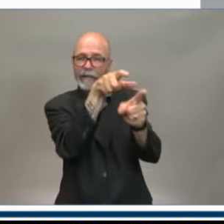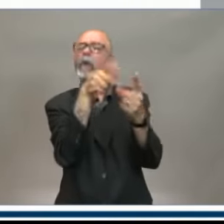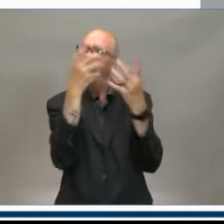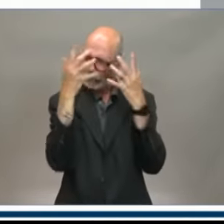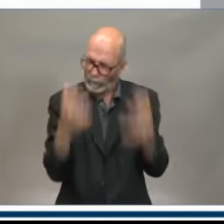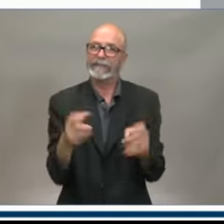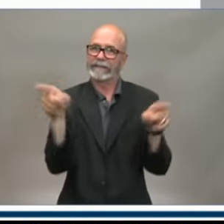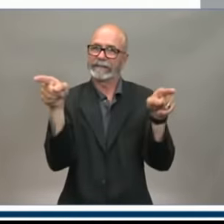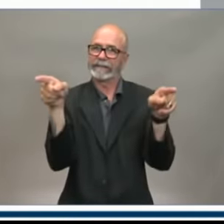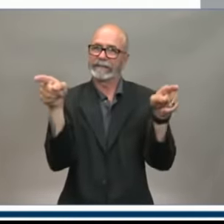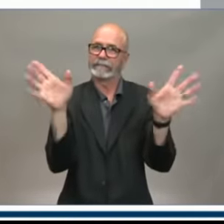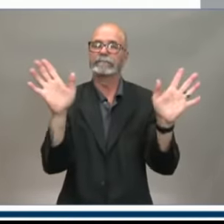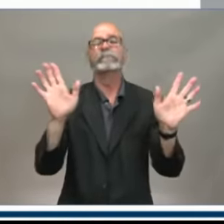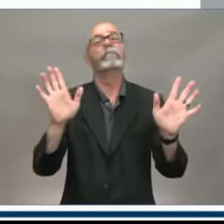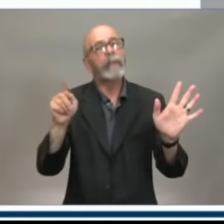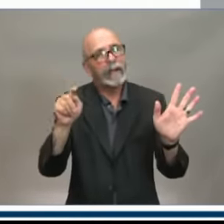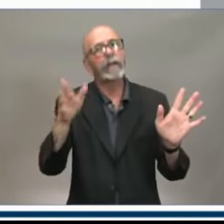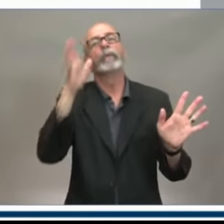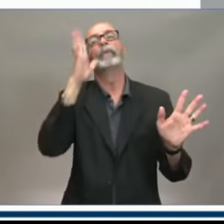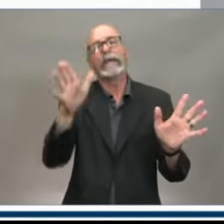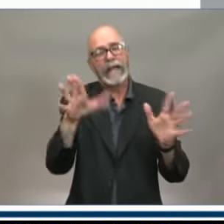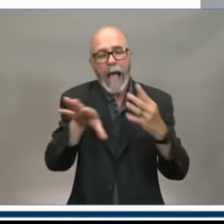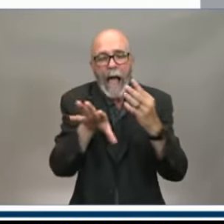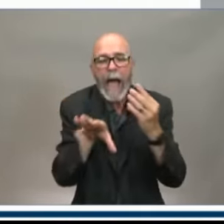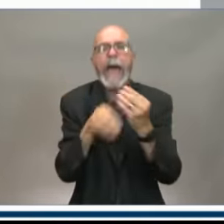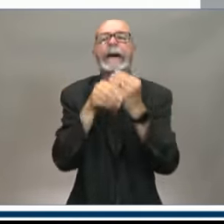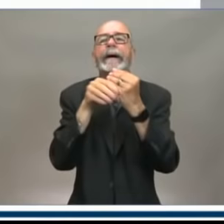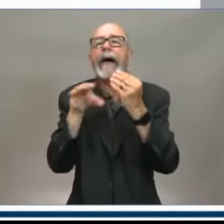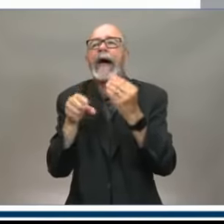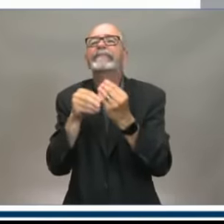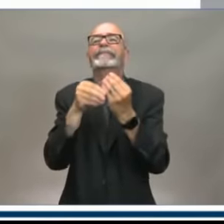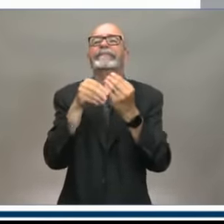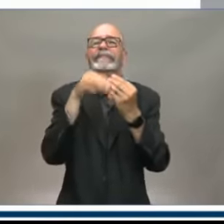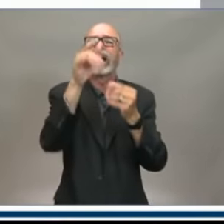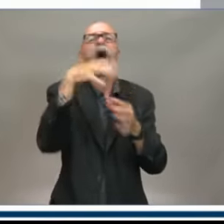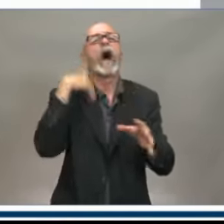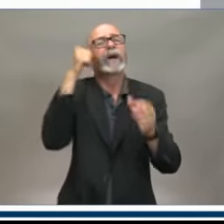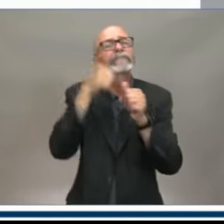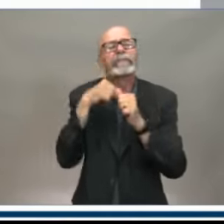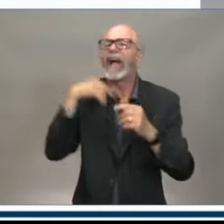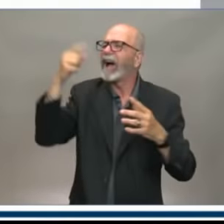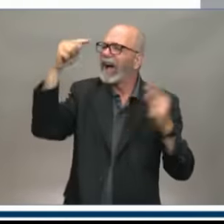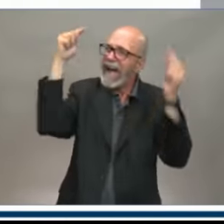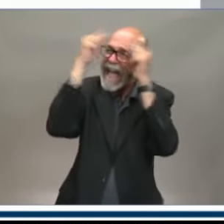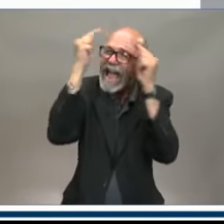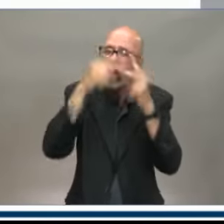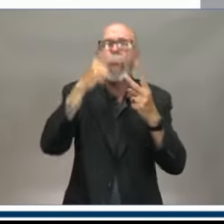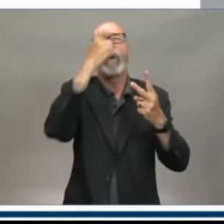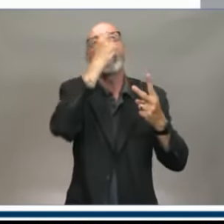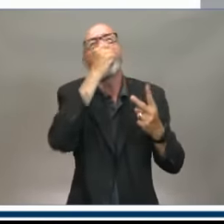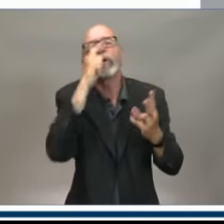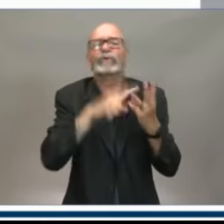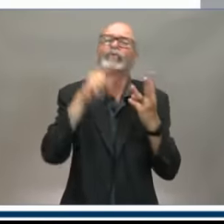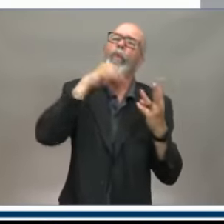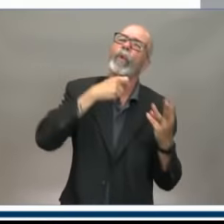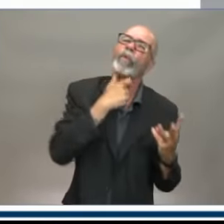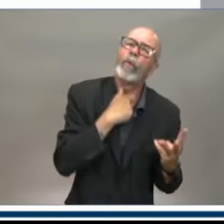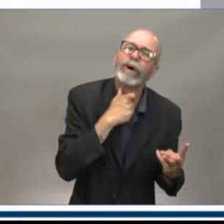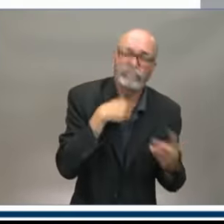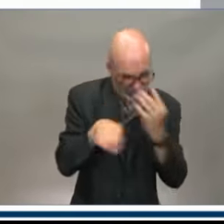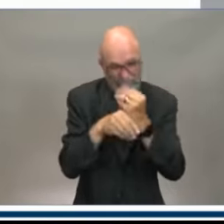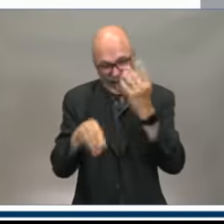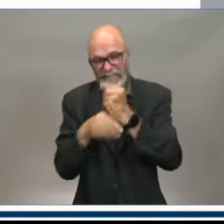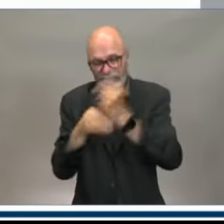of symptoms that we're using to screen people for COVID-19 testing. This is based on national conversations.